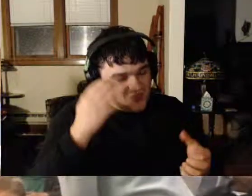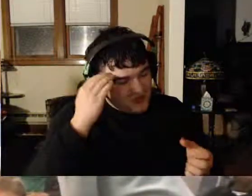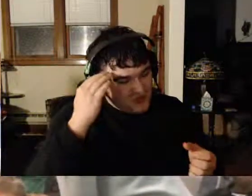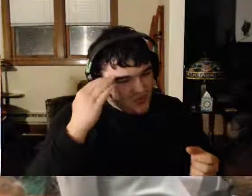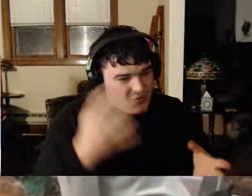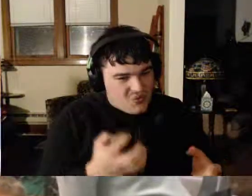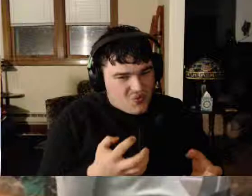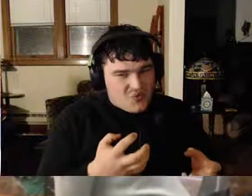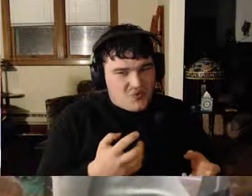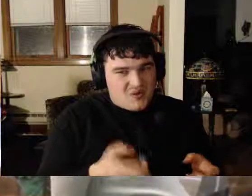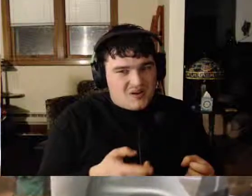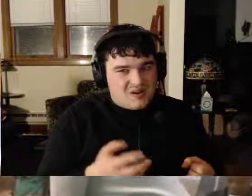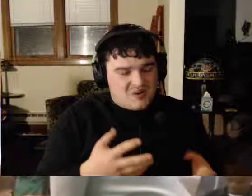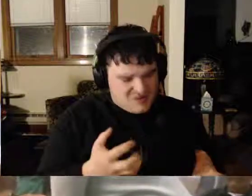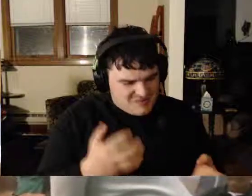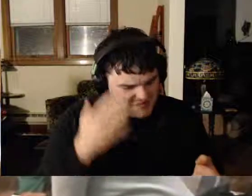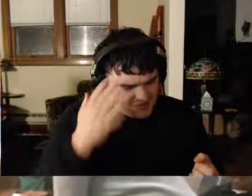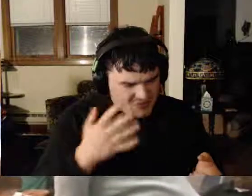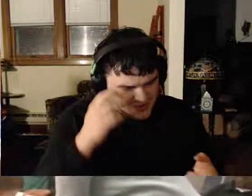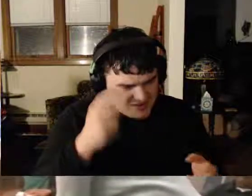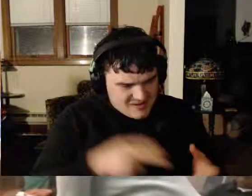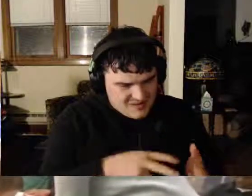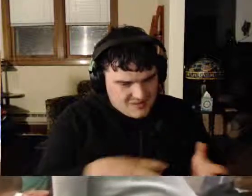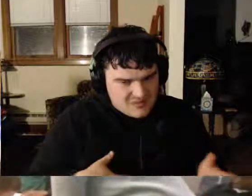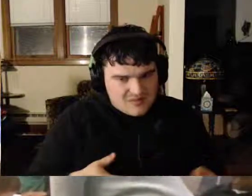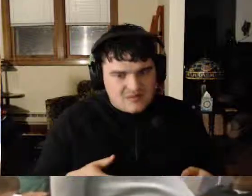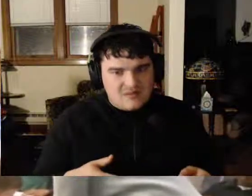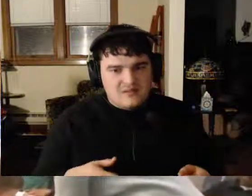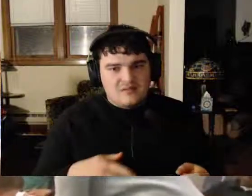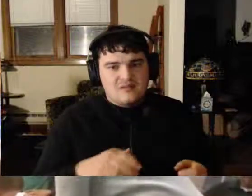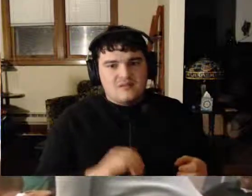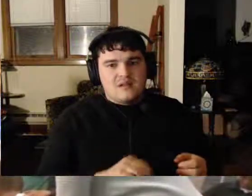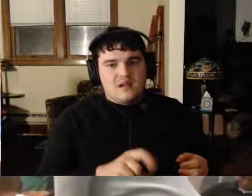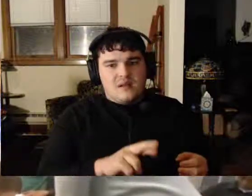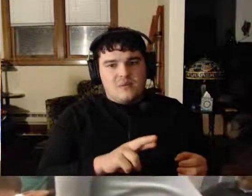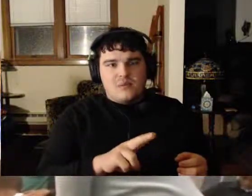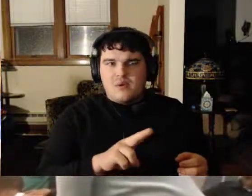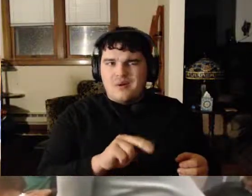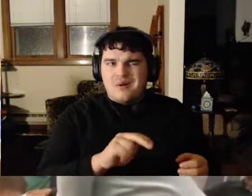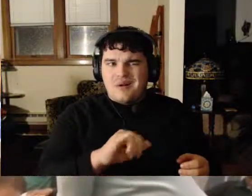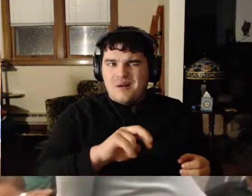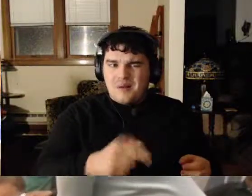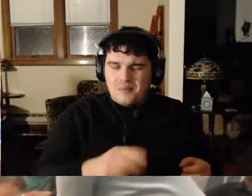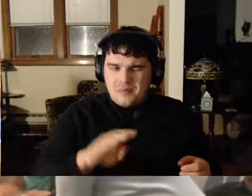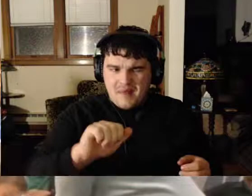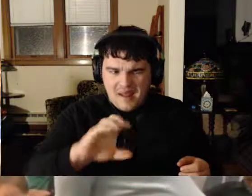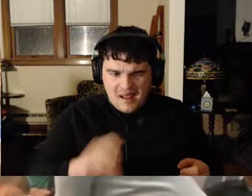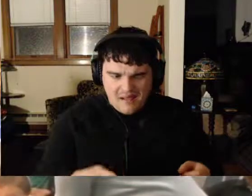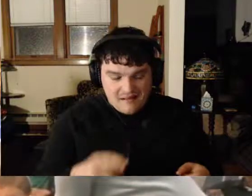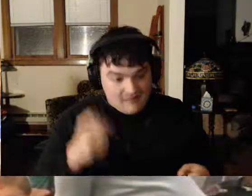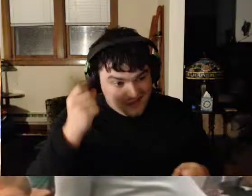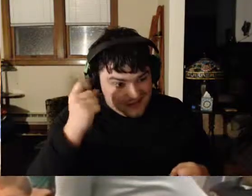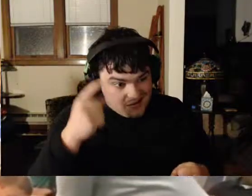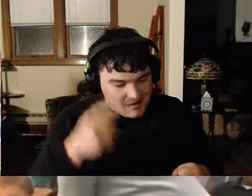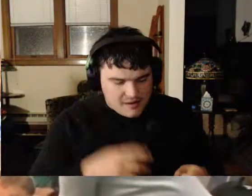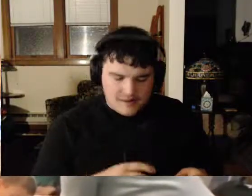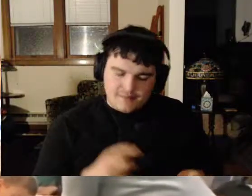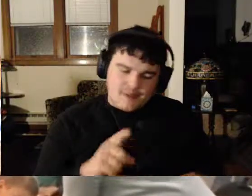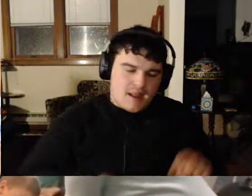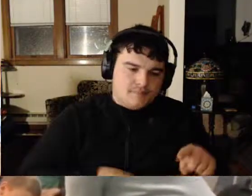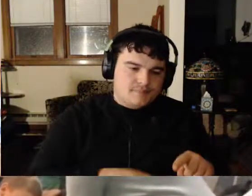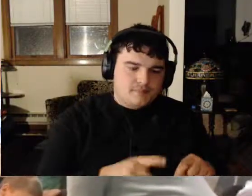Does that make sense? I want my reader to know that I play running back. How can we make this? You want them to know how